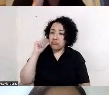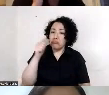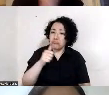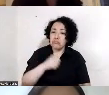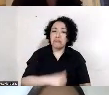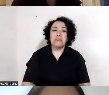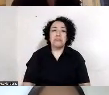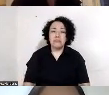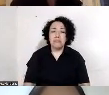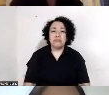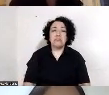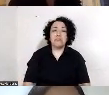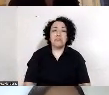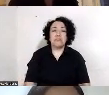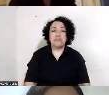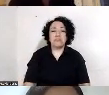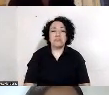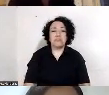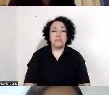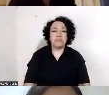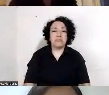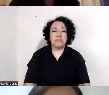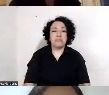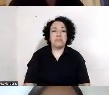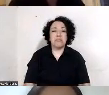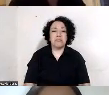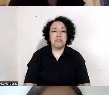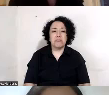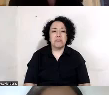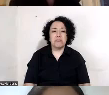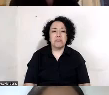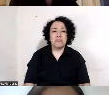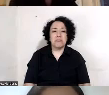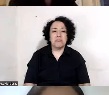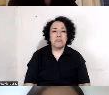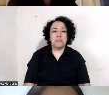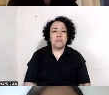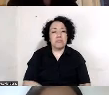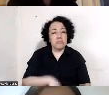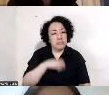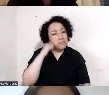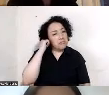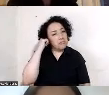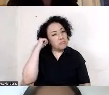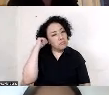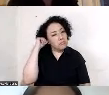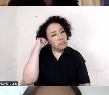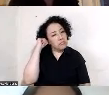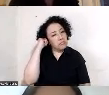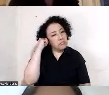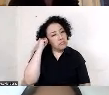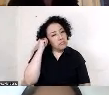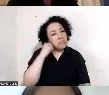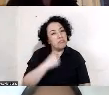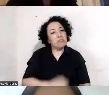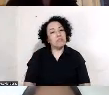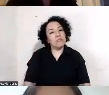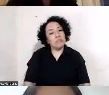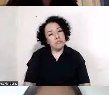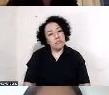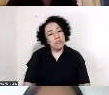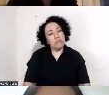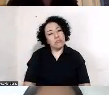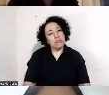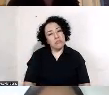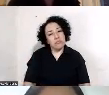findings of our study are very positive findings, and I must say that they really reinforce the work that I've been doing with my